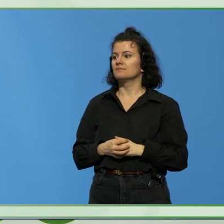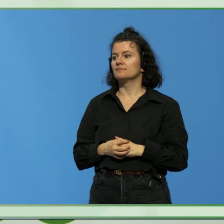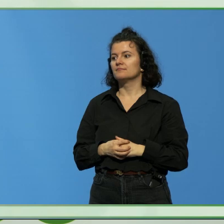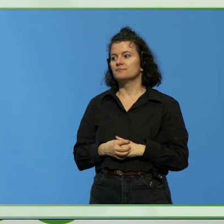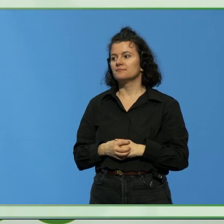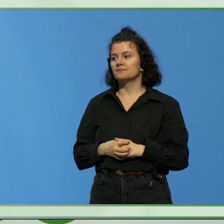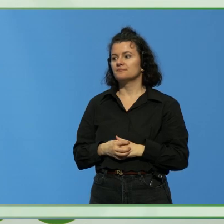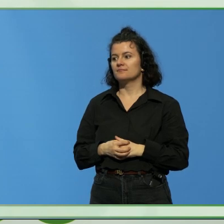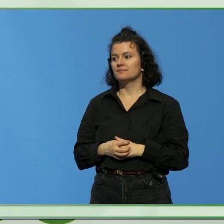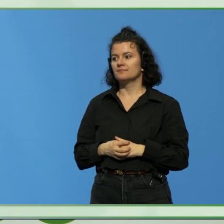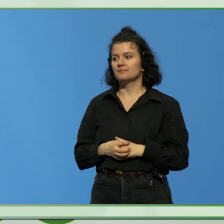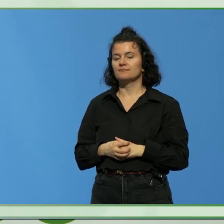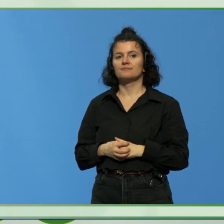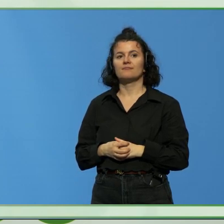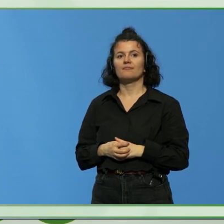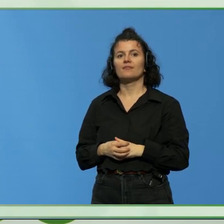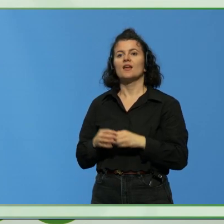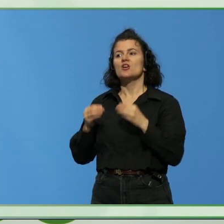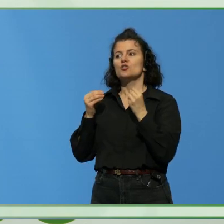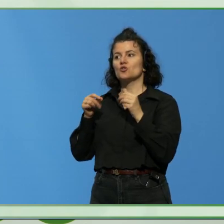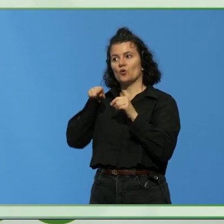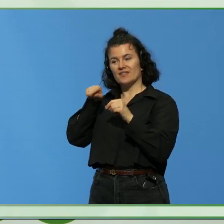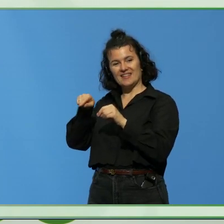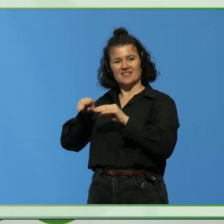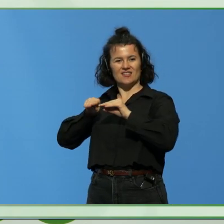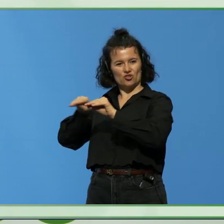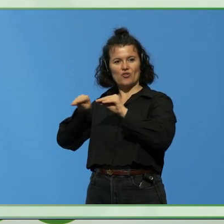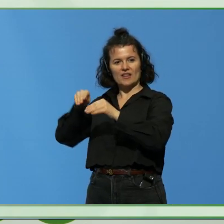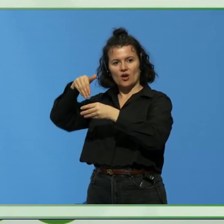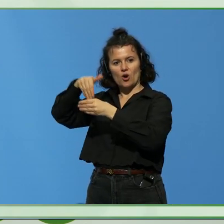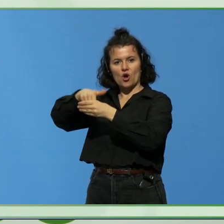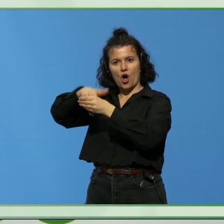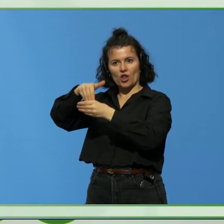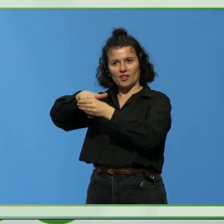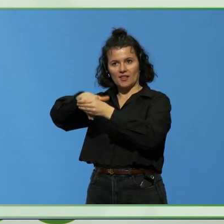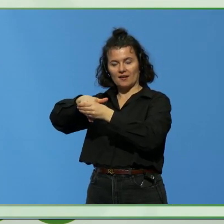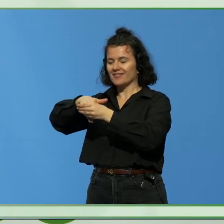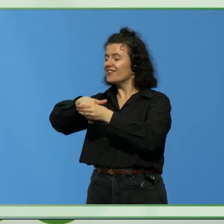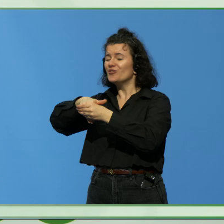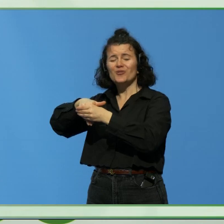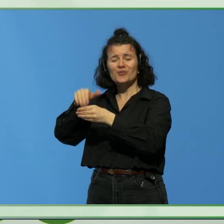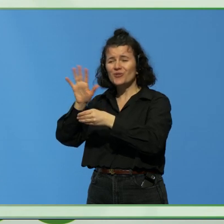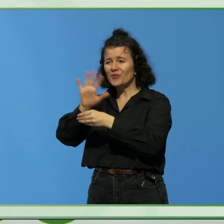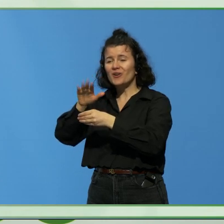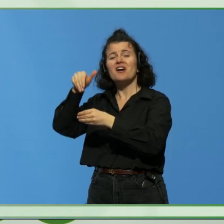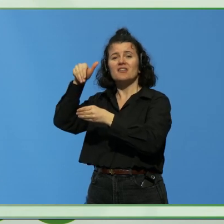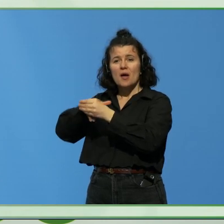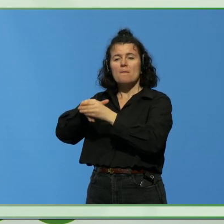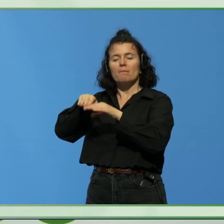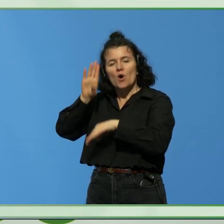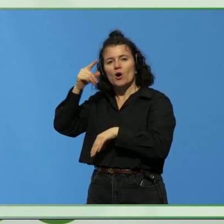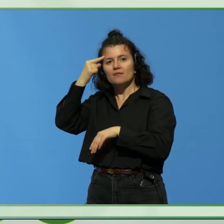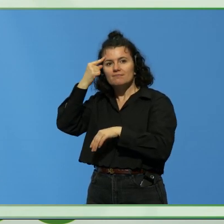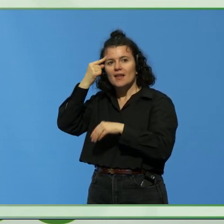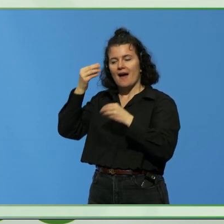the content itself, and it's more about how do you deliver it, and to make sure that the design of your programs, it's inclusive